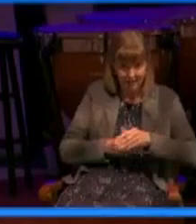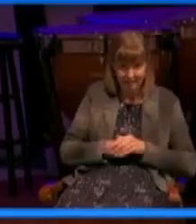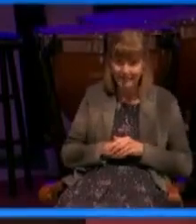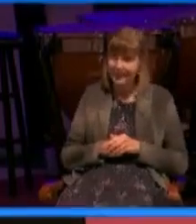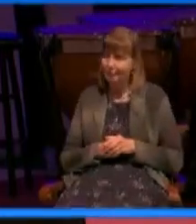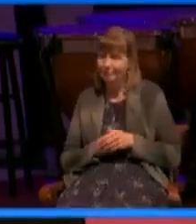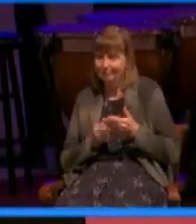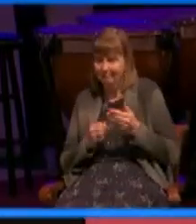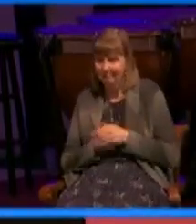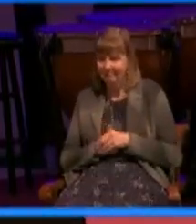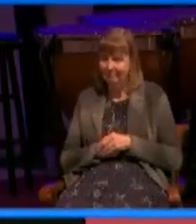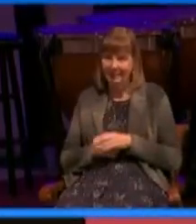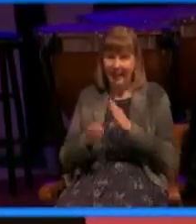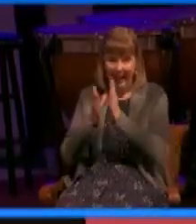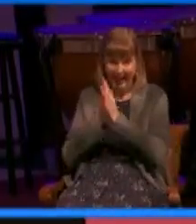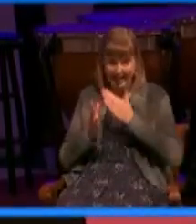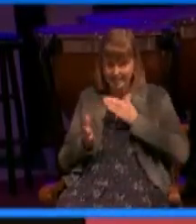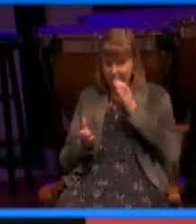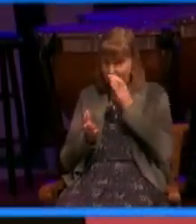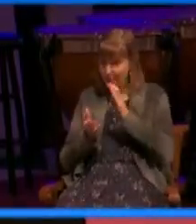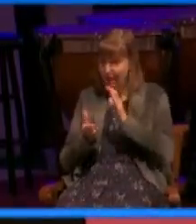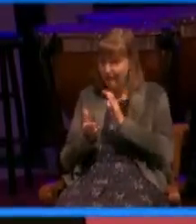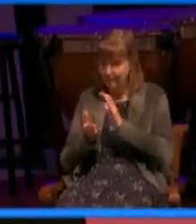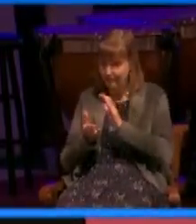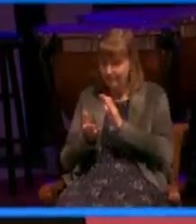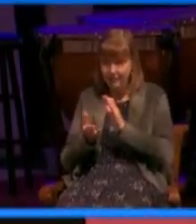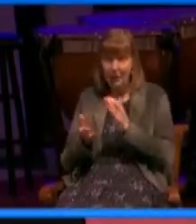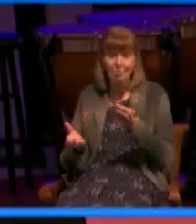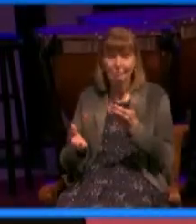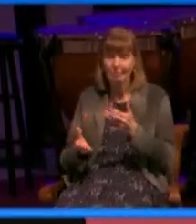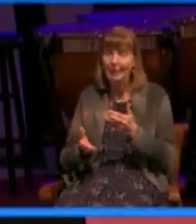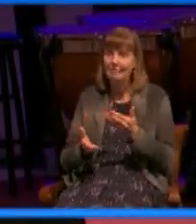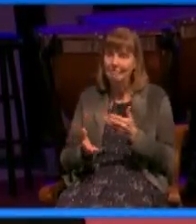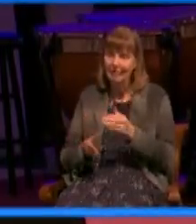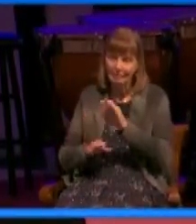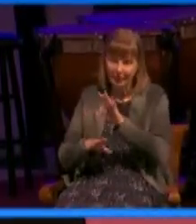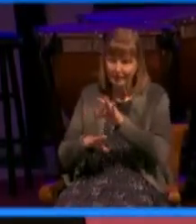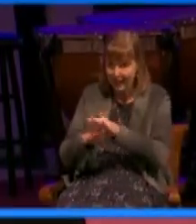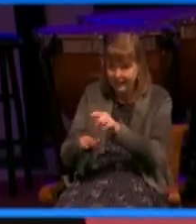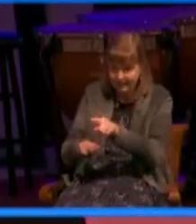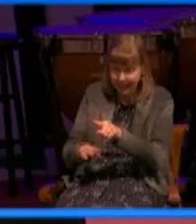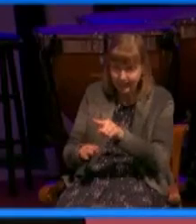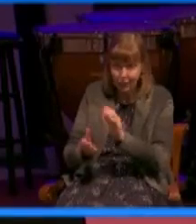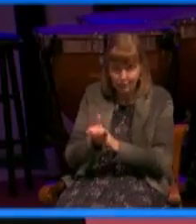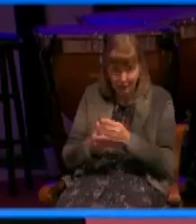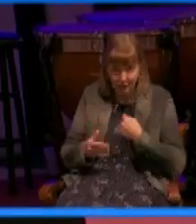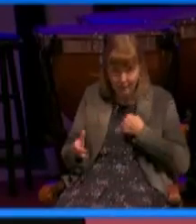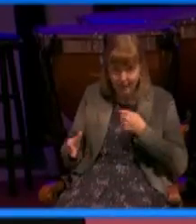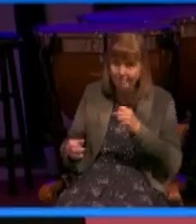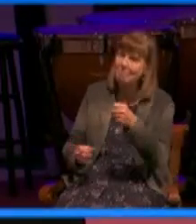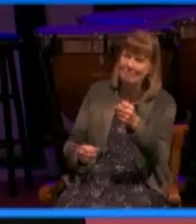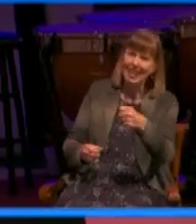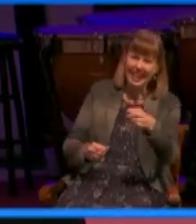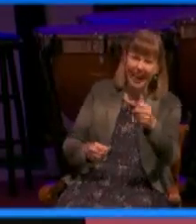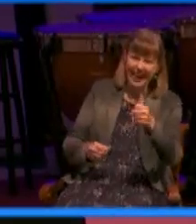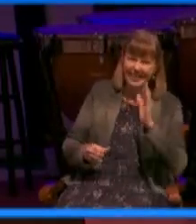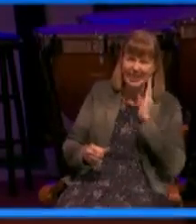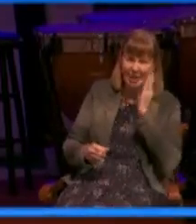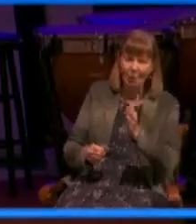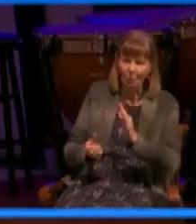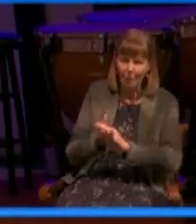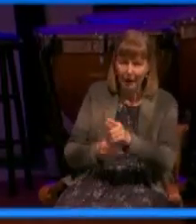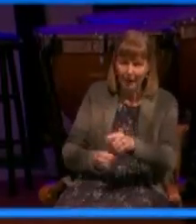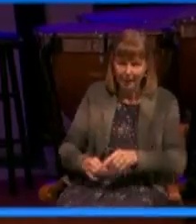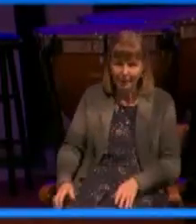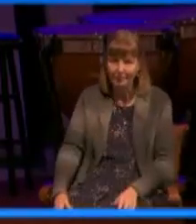Every time, if you are married, you look at your hand, you have a ring on, most likely. I have on a ring. I've had several throughout our marriage. This